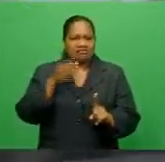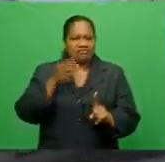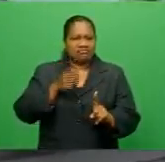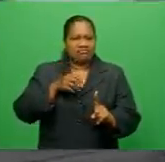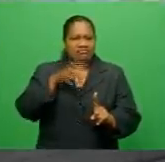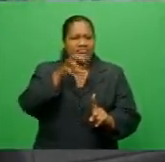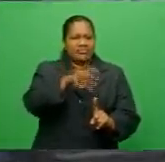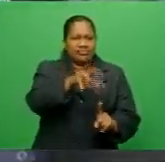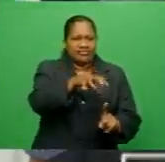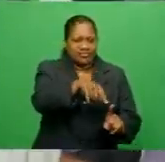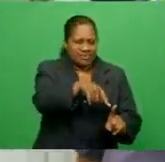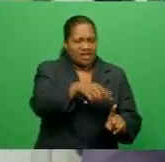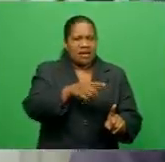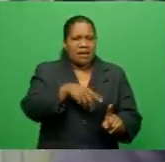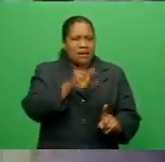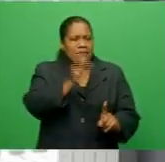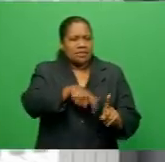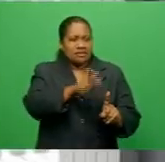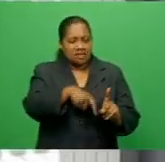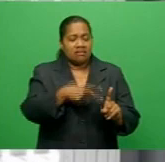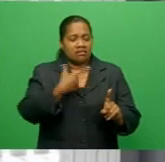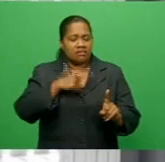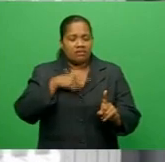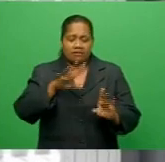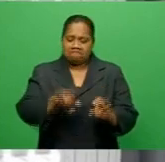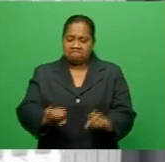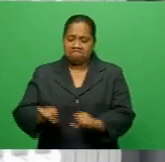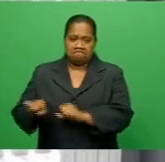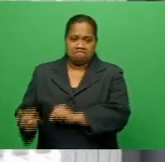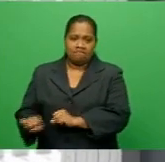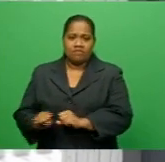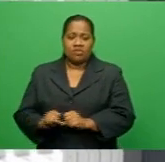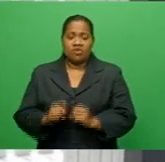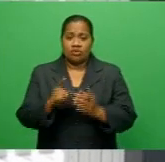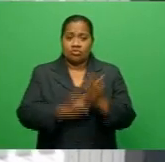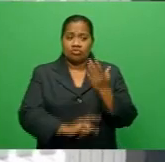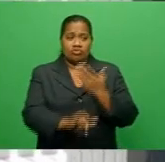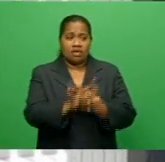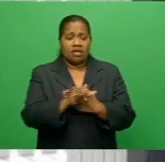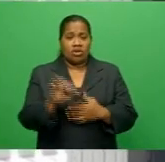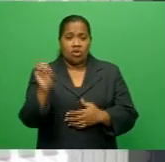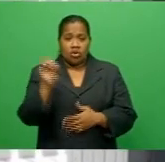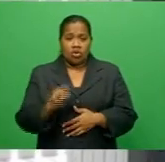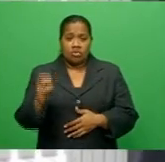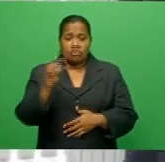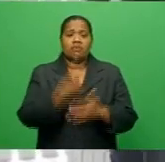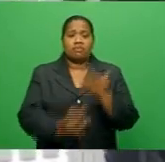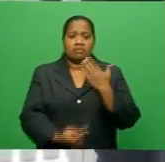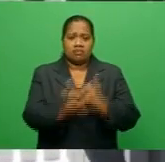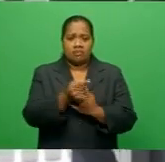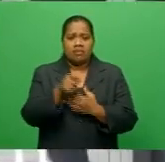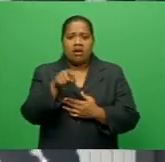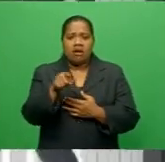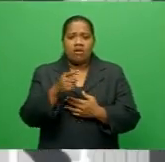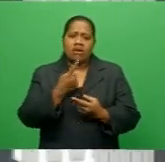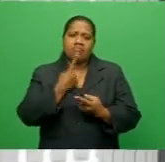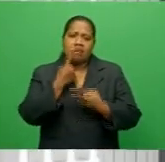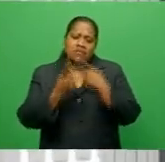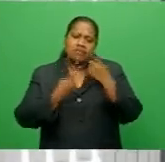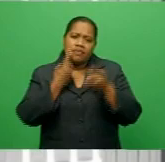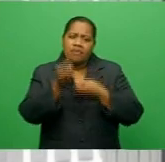intimidation. It is alleged that between July and October he insulted the modesty of National Federation Party MP